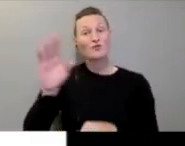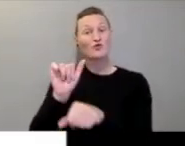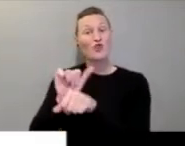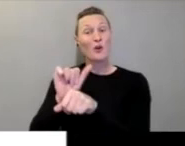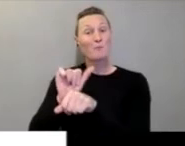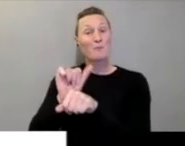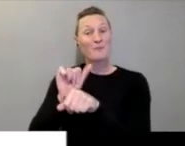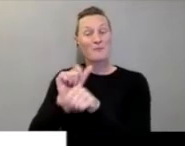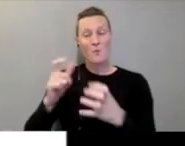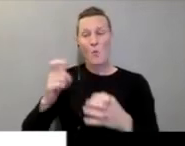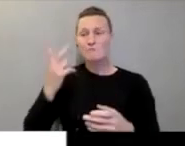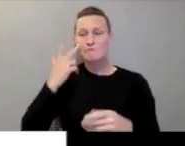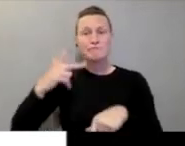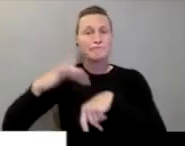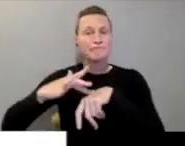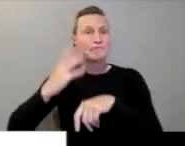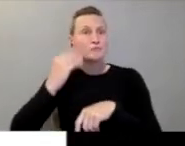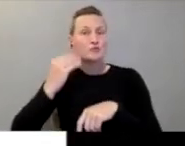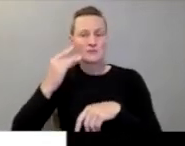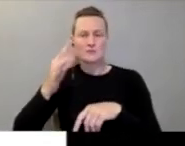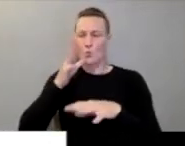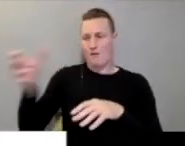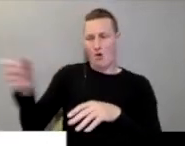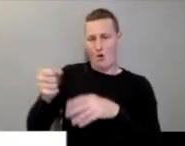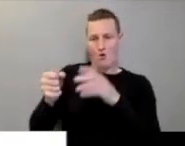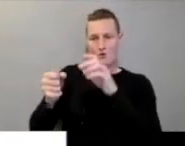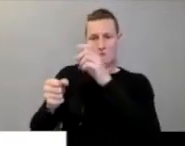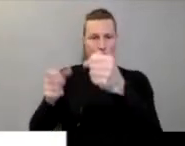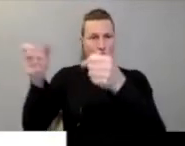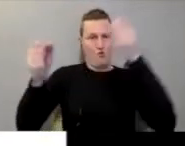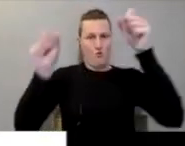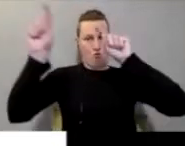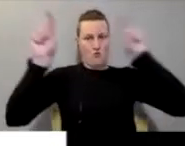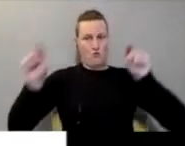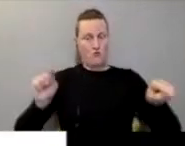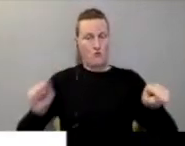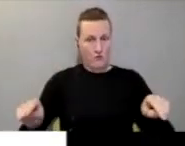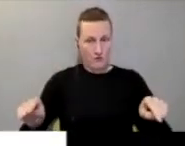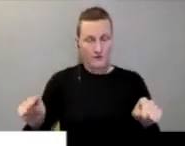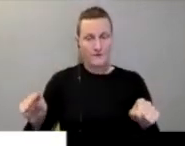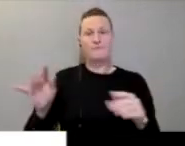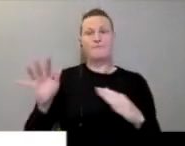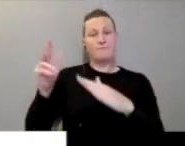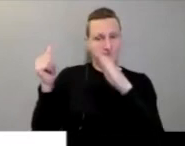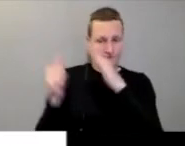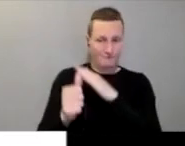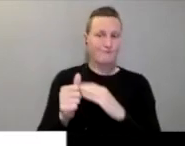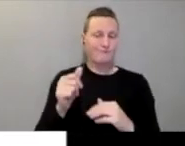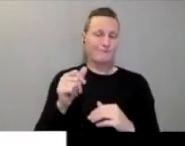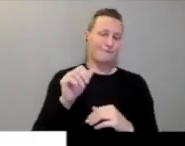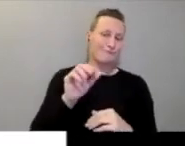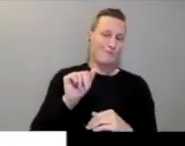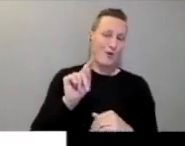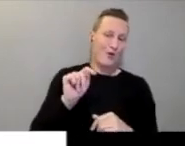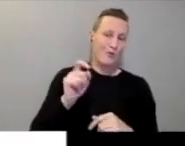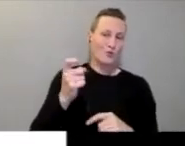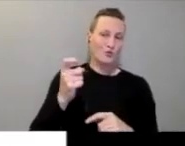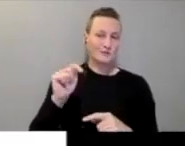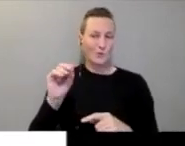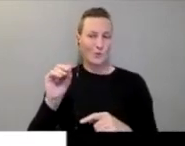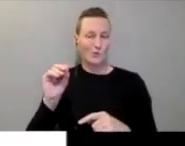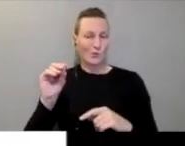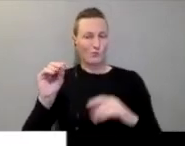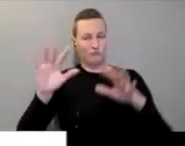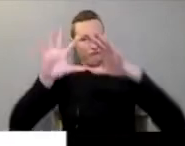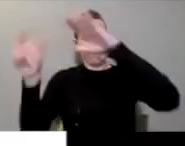that is specific to each hub, but also speaks to the overall ArtworxTO umbrella. There are some program elements that will